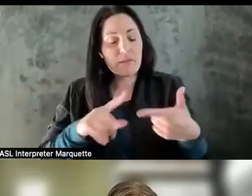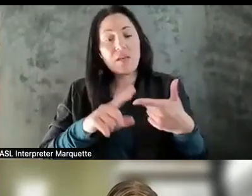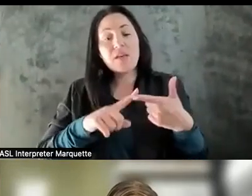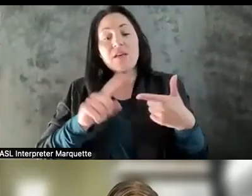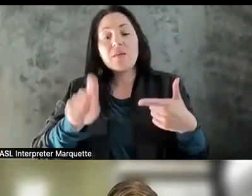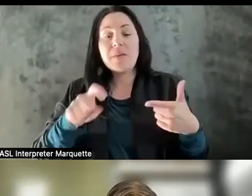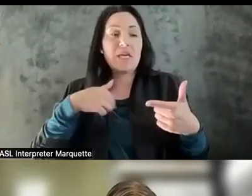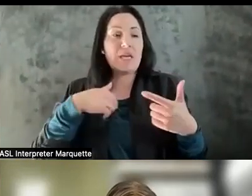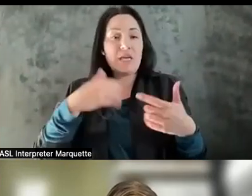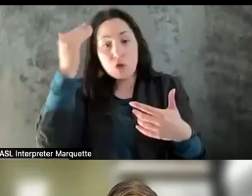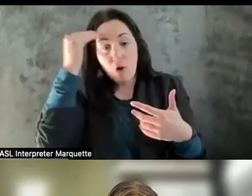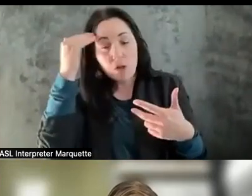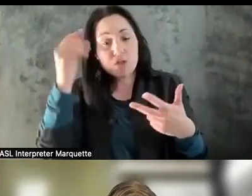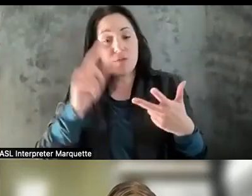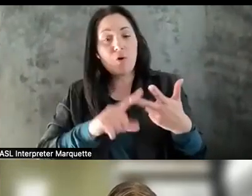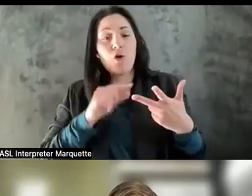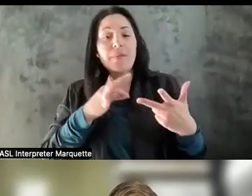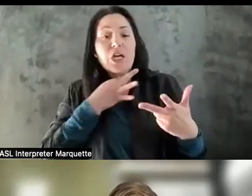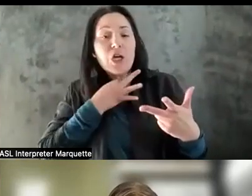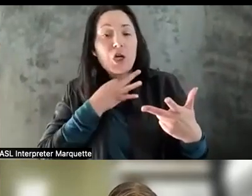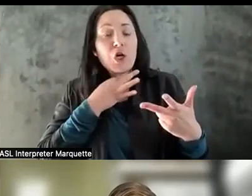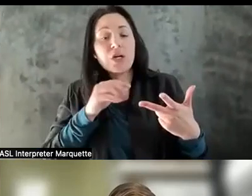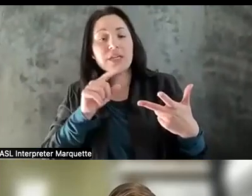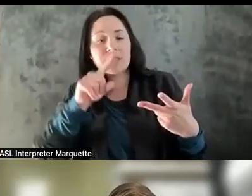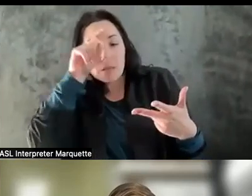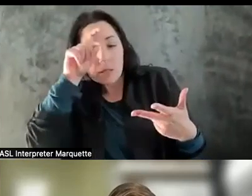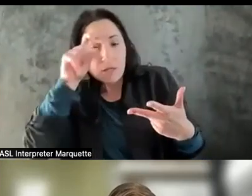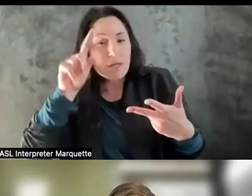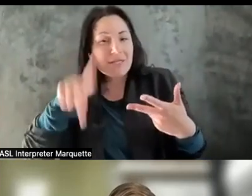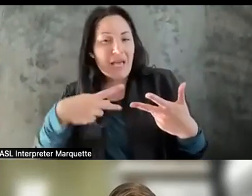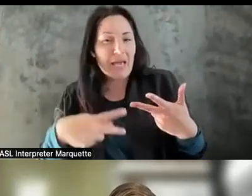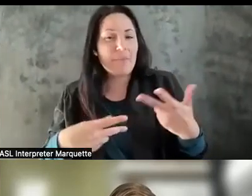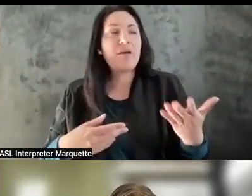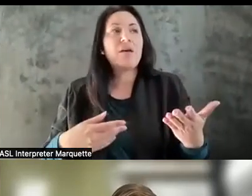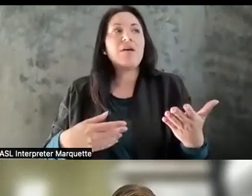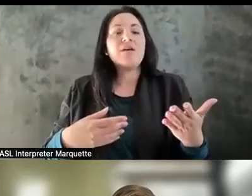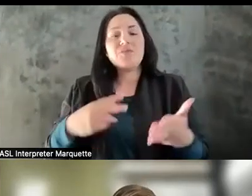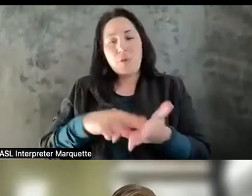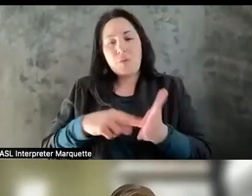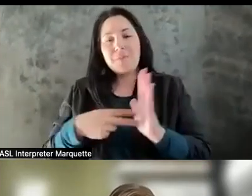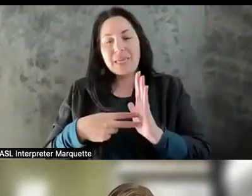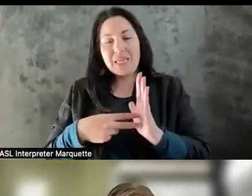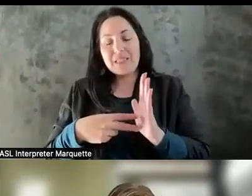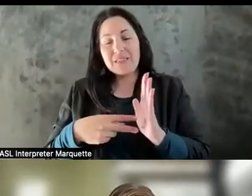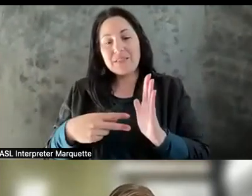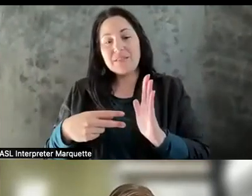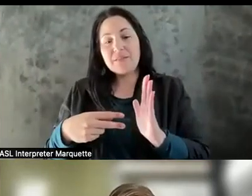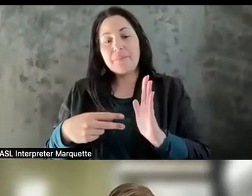knowledgeable, inquirer. So it's an inquiry-based program, understanding that